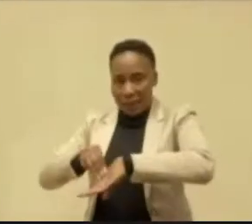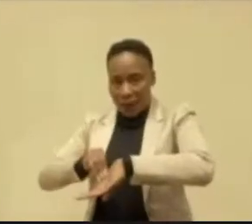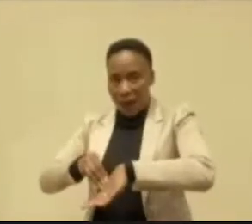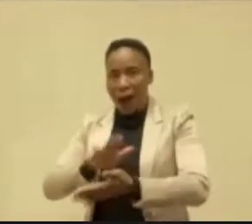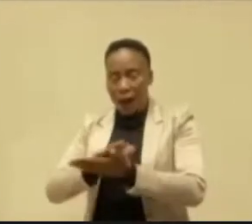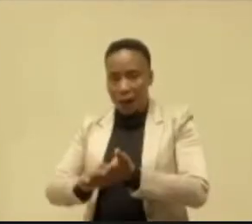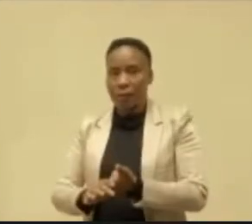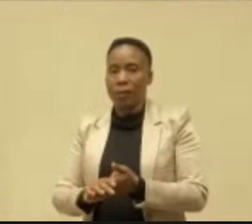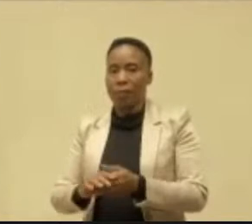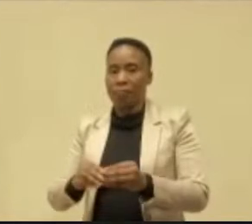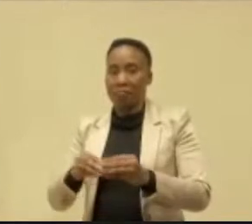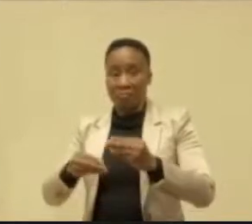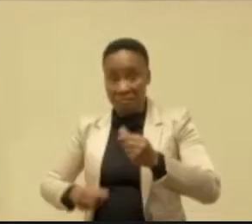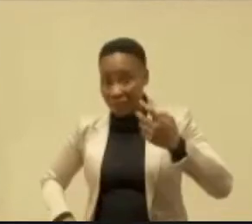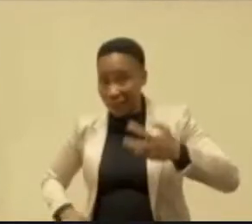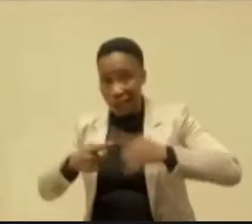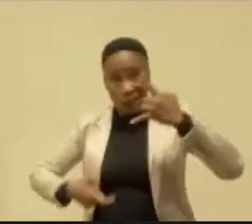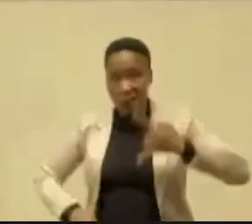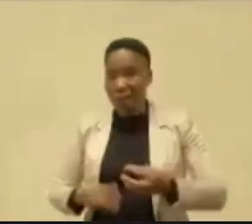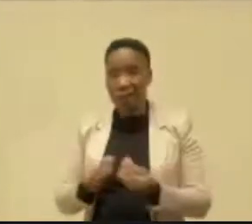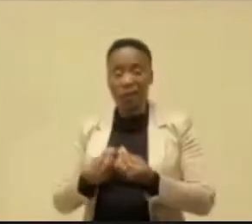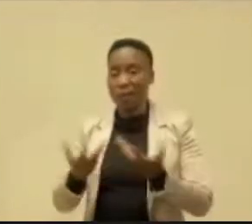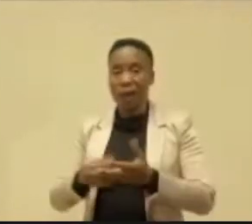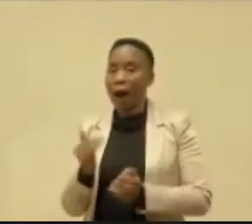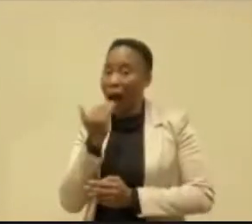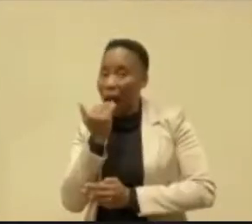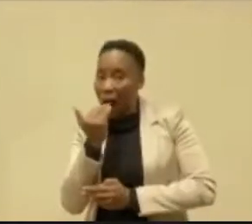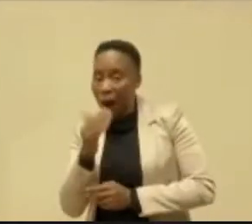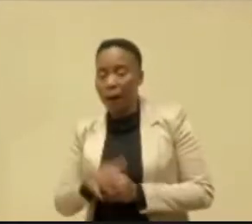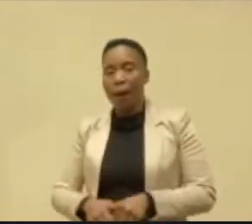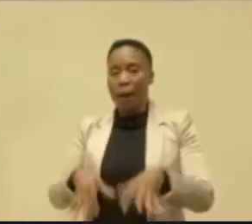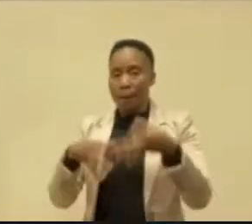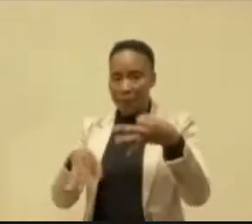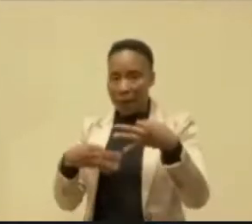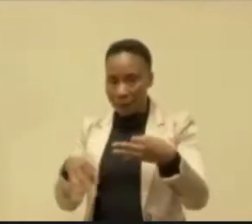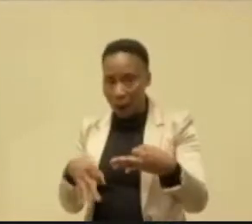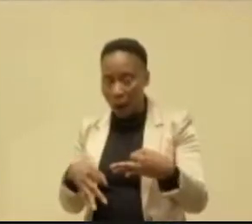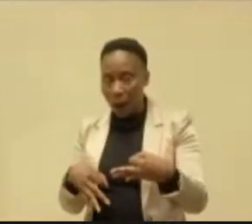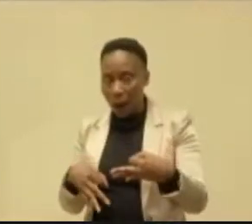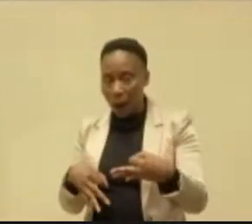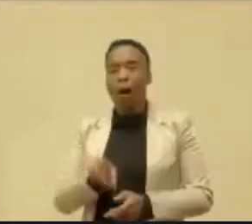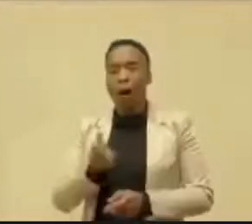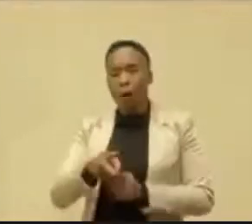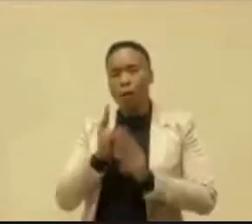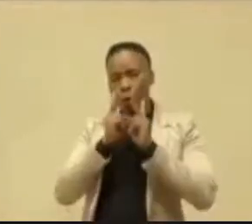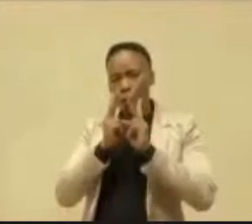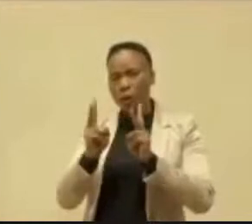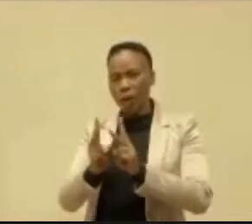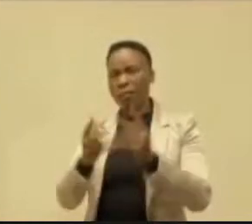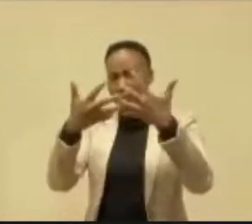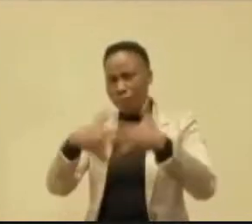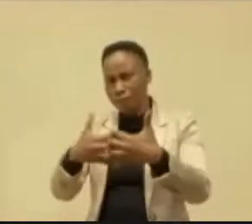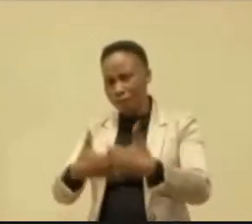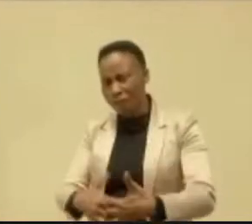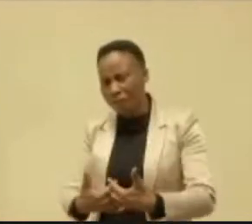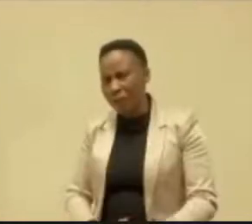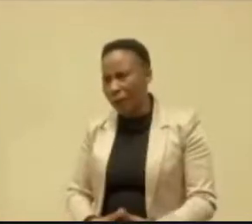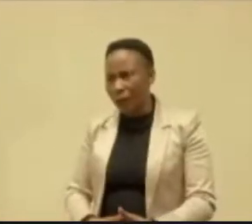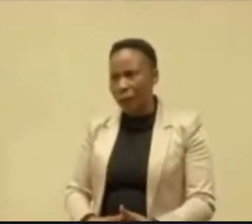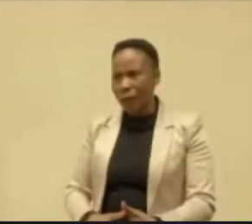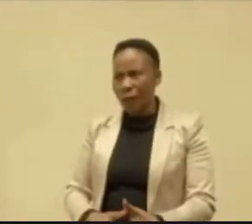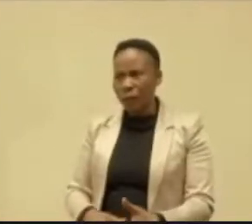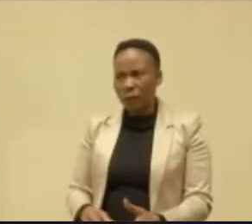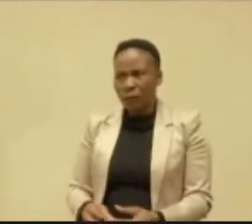plastic and plastic products paper products and also we're looking at coordinated import replacements